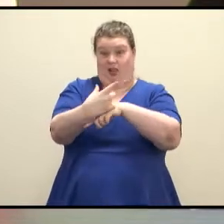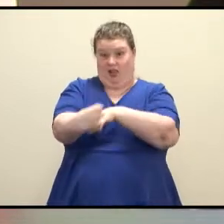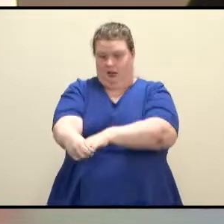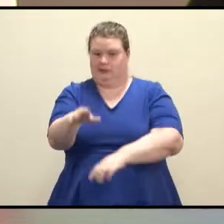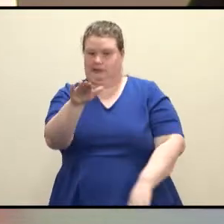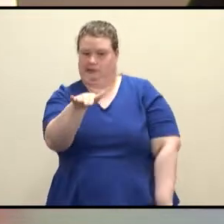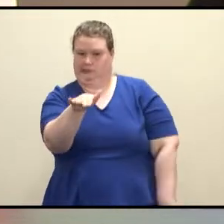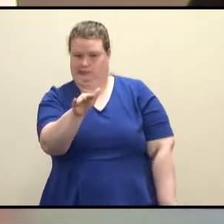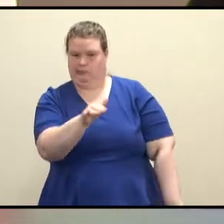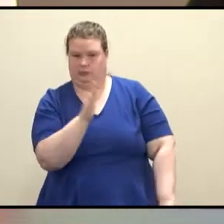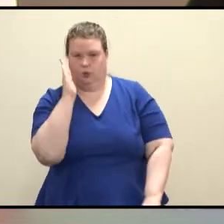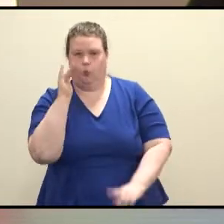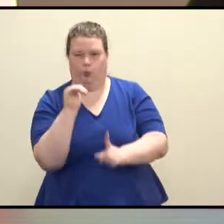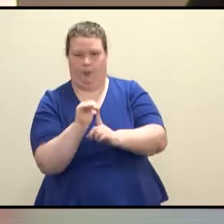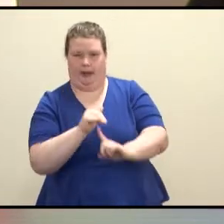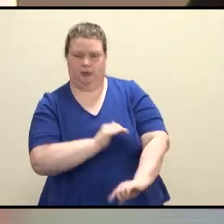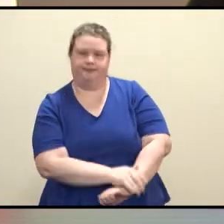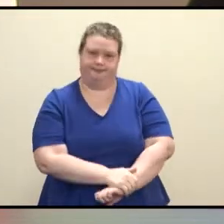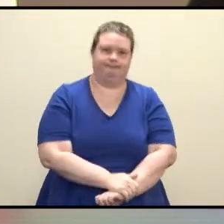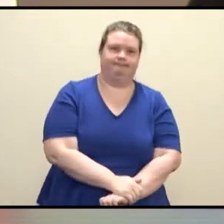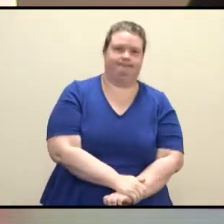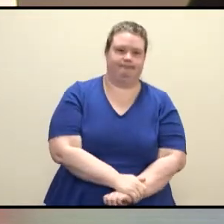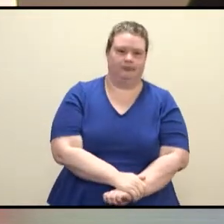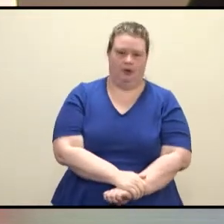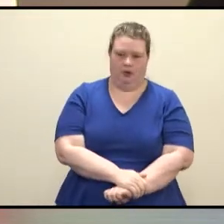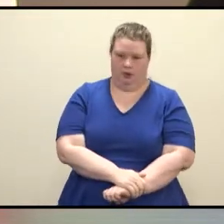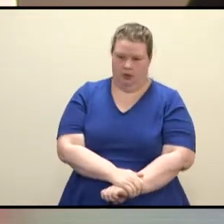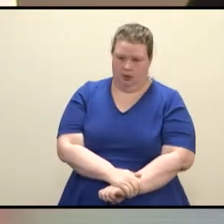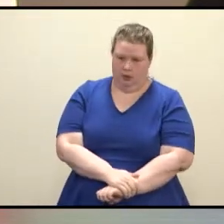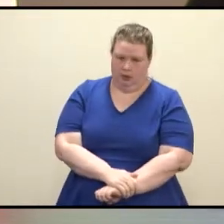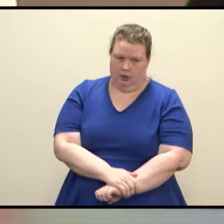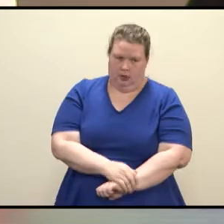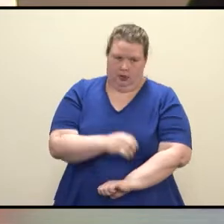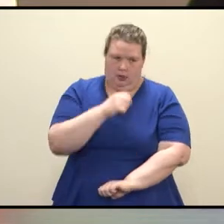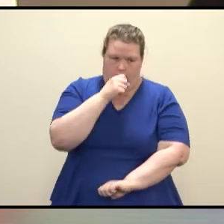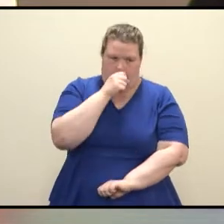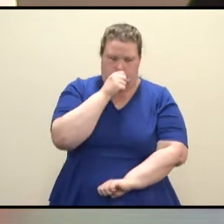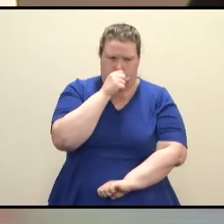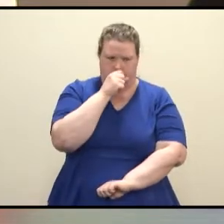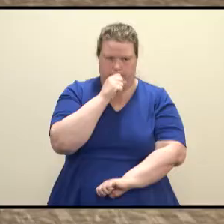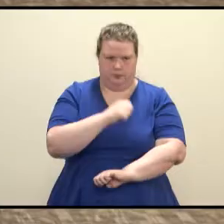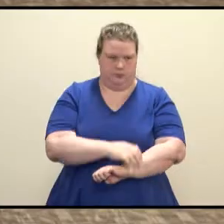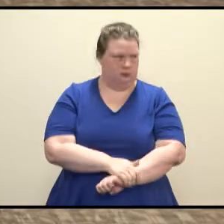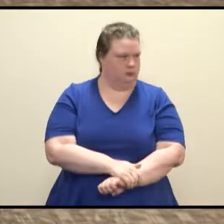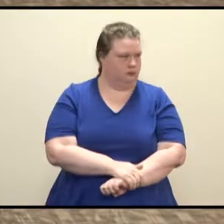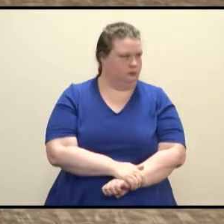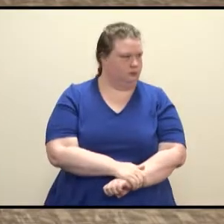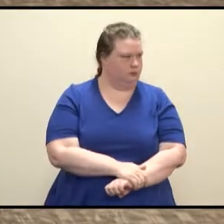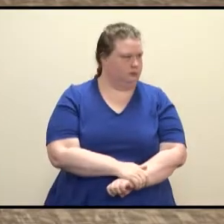to speak. Okay, Mr. Vidania, if you'll take time and let him know when you're...